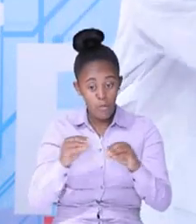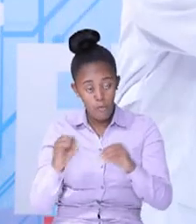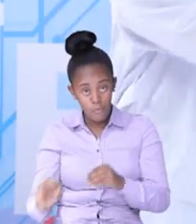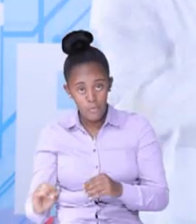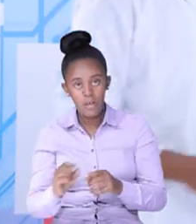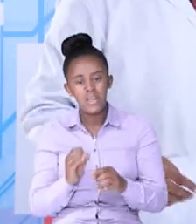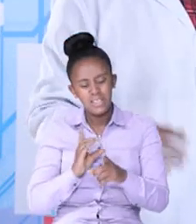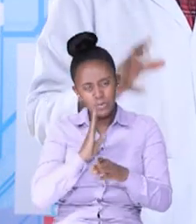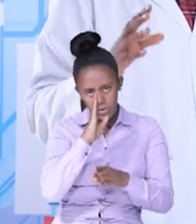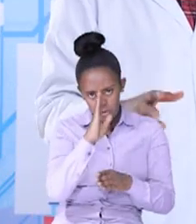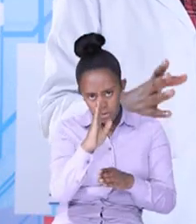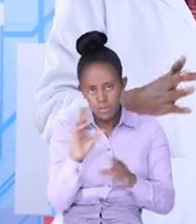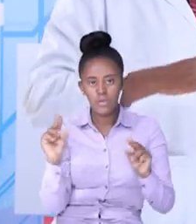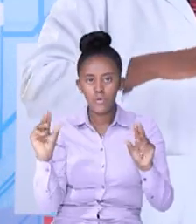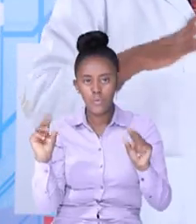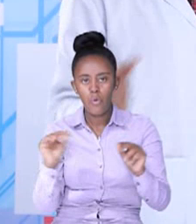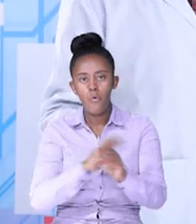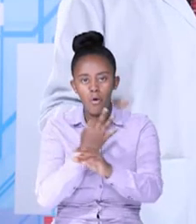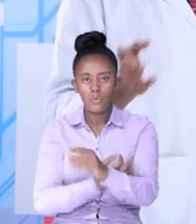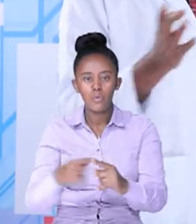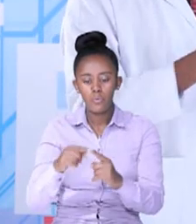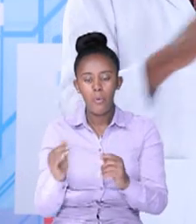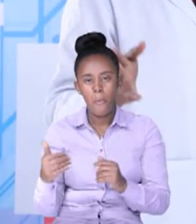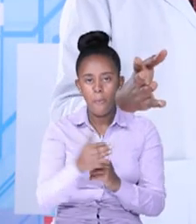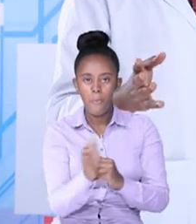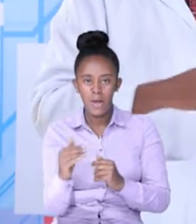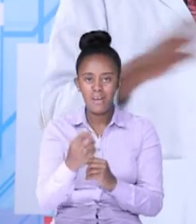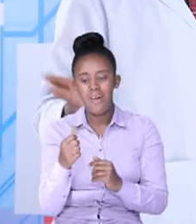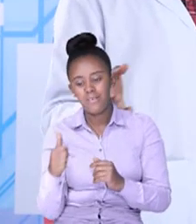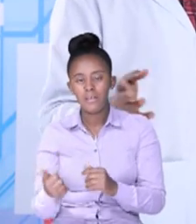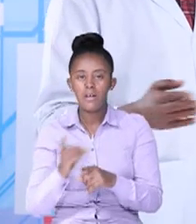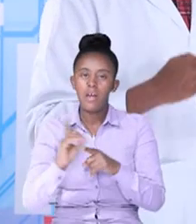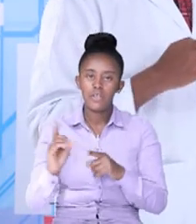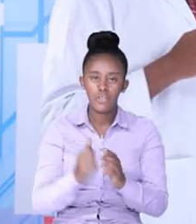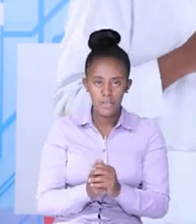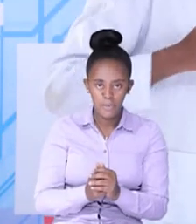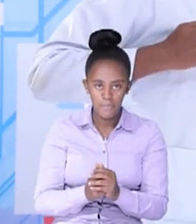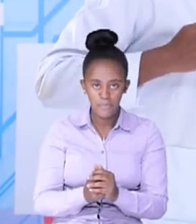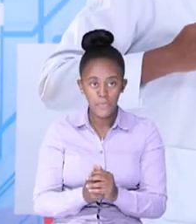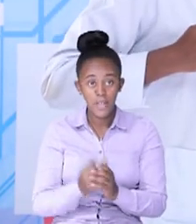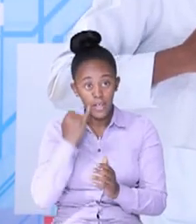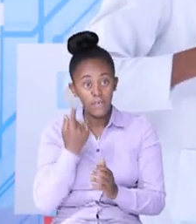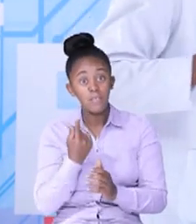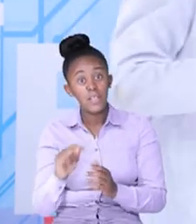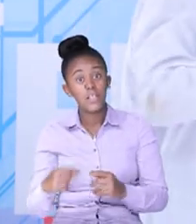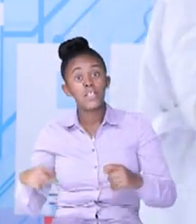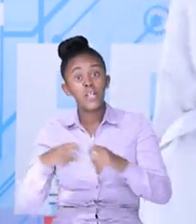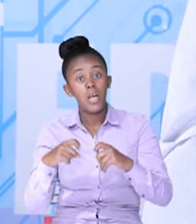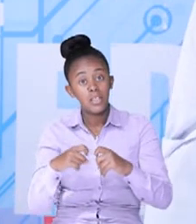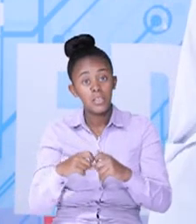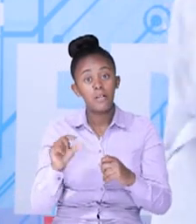moving along a straight line. There is no force to bend it in either direction, in any direction. So if a charged particle is